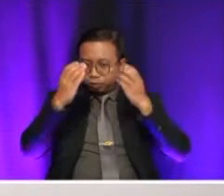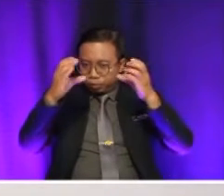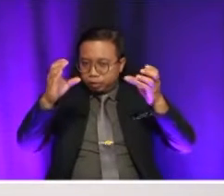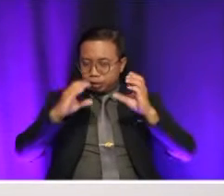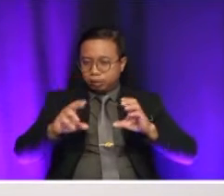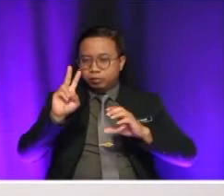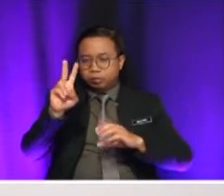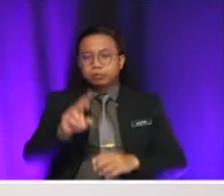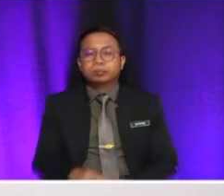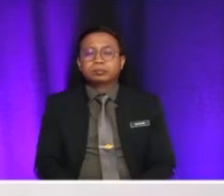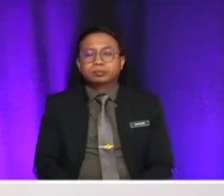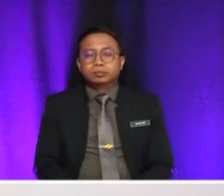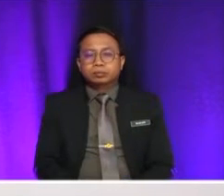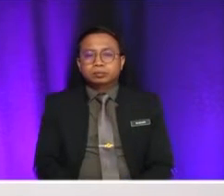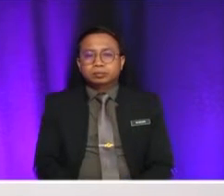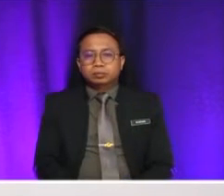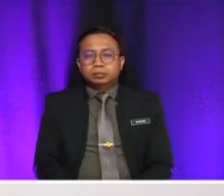2?